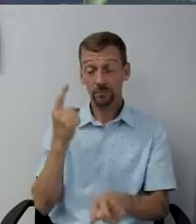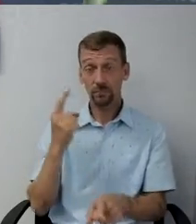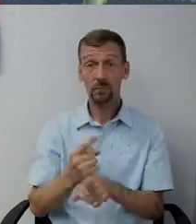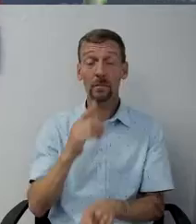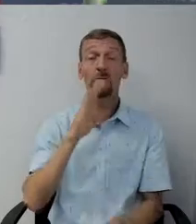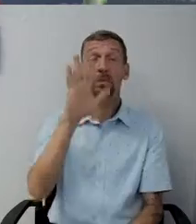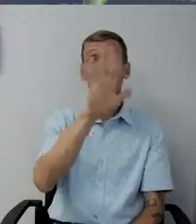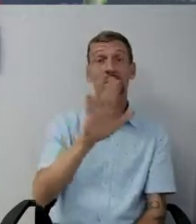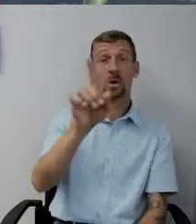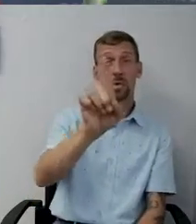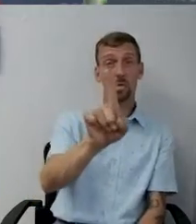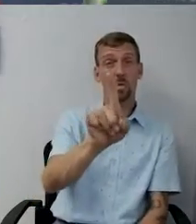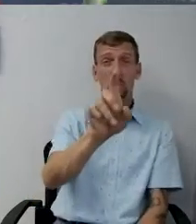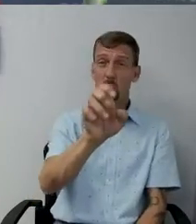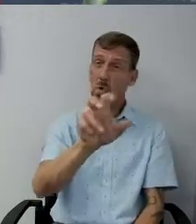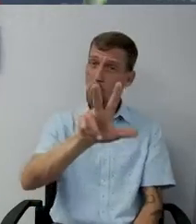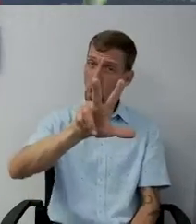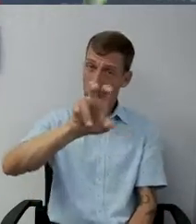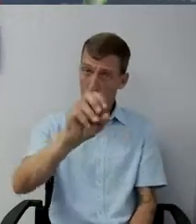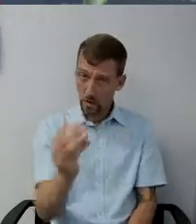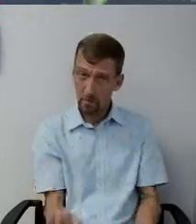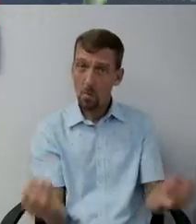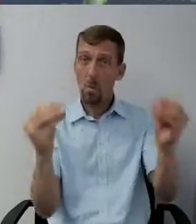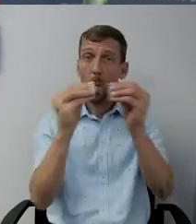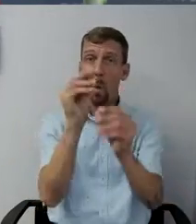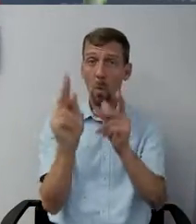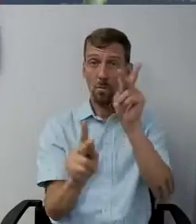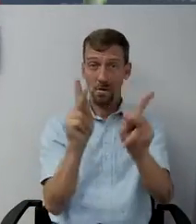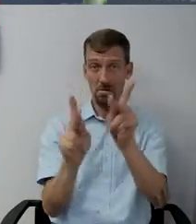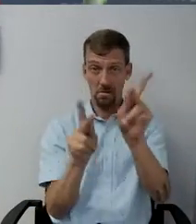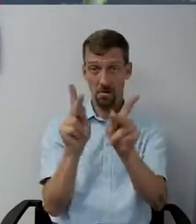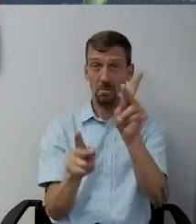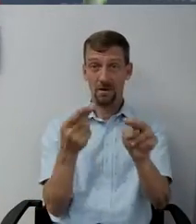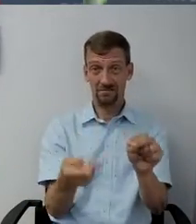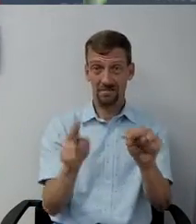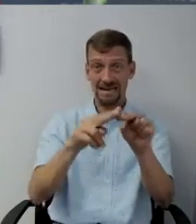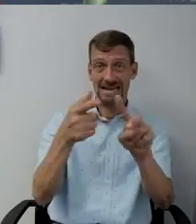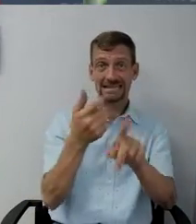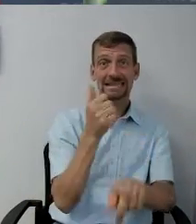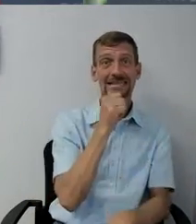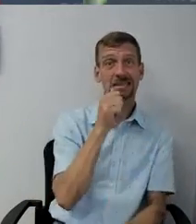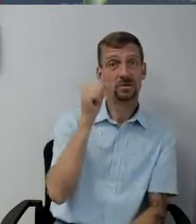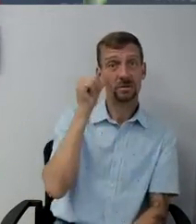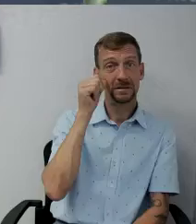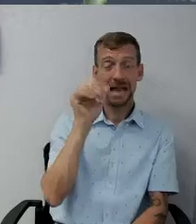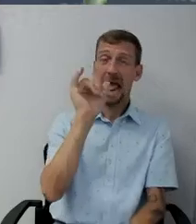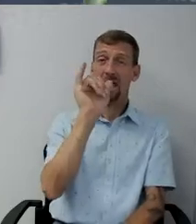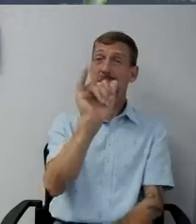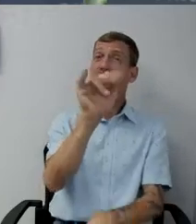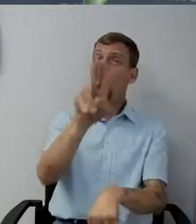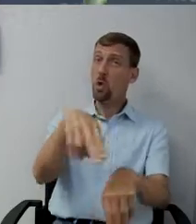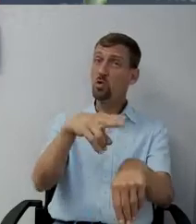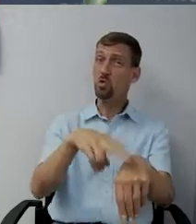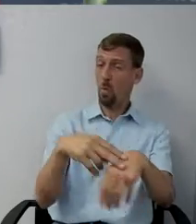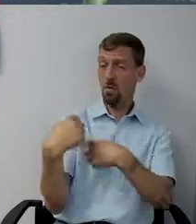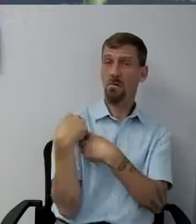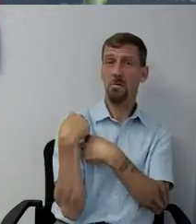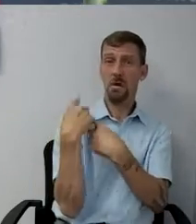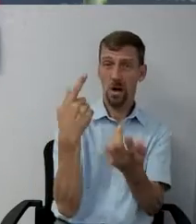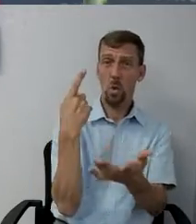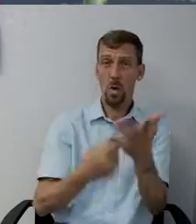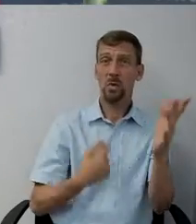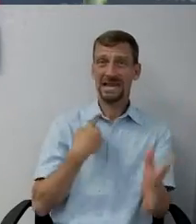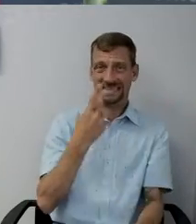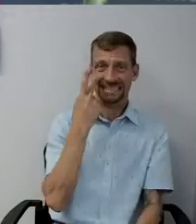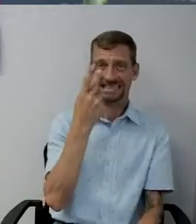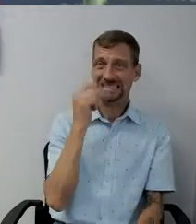About 130 something, right in that neighborhood, which is about what we have been seeing pretty consistently.